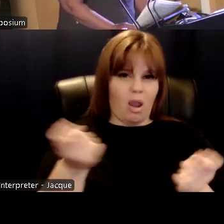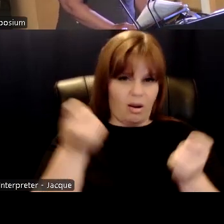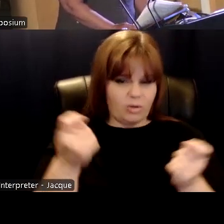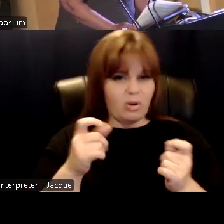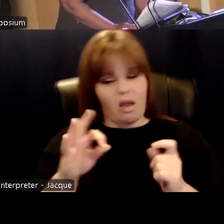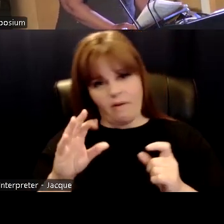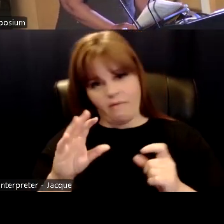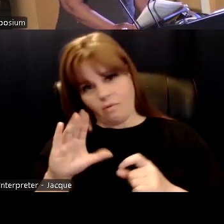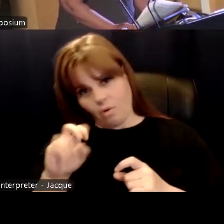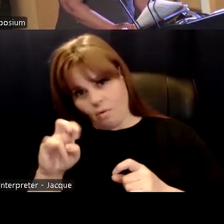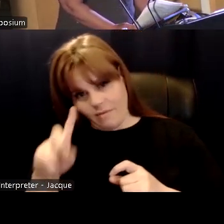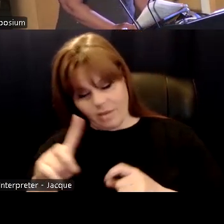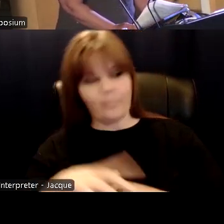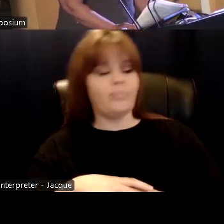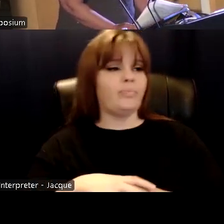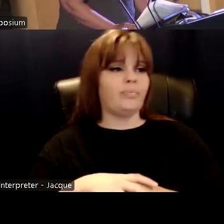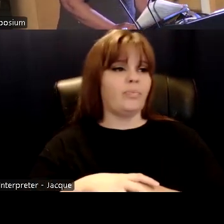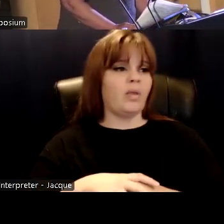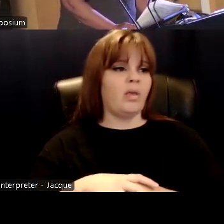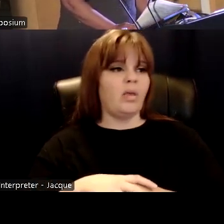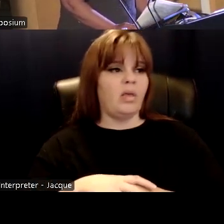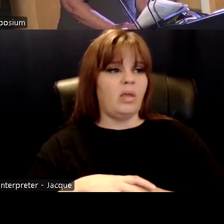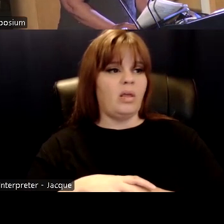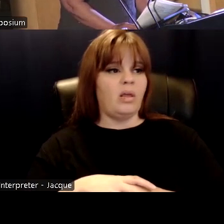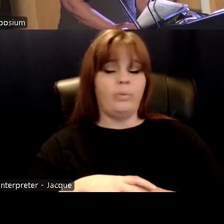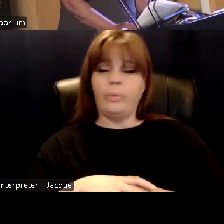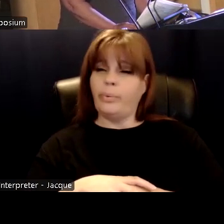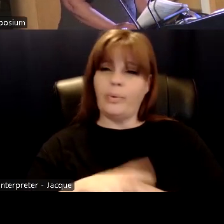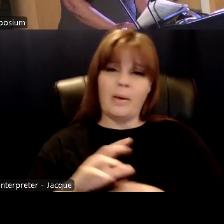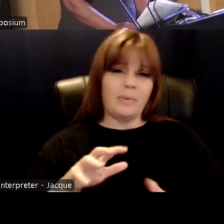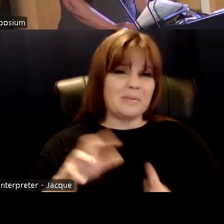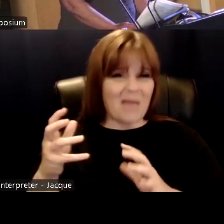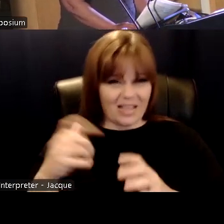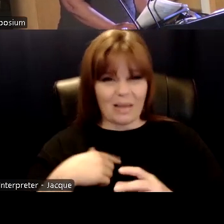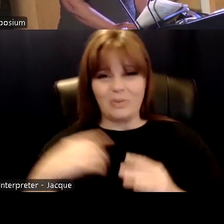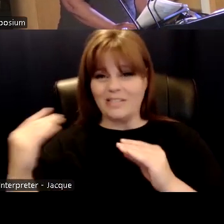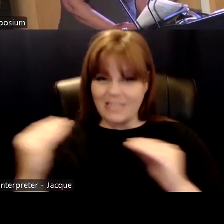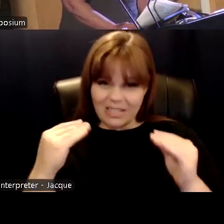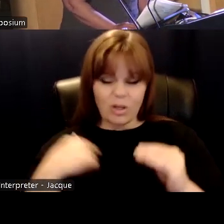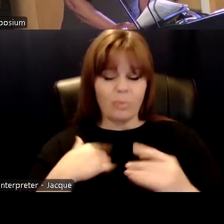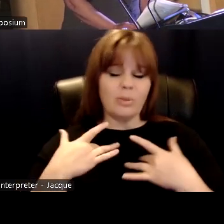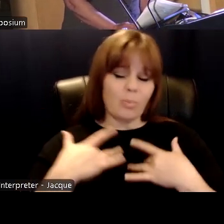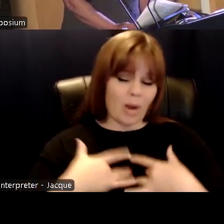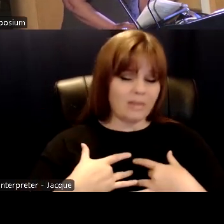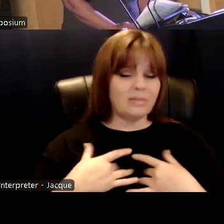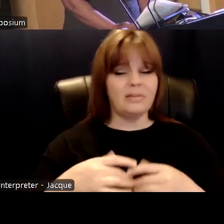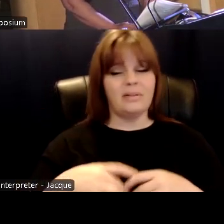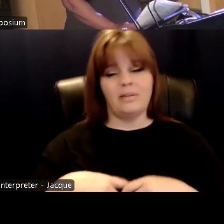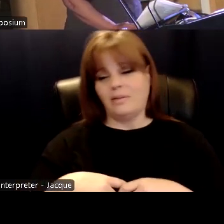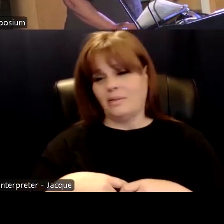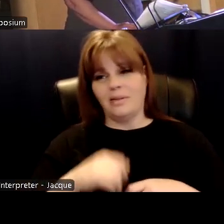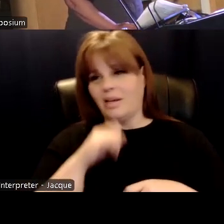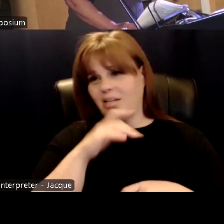COVID, of getting COVID. I was really a mess. I was teaching, I was depressed, I didn't feel like I